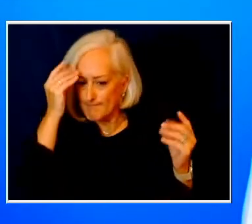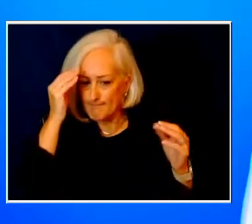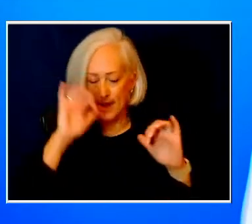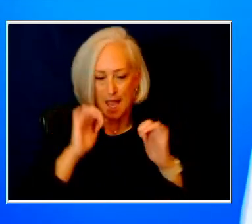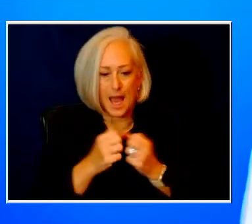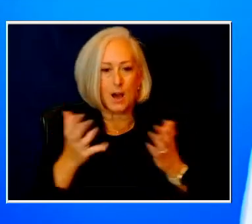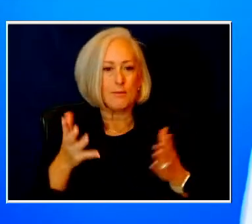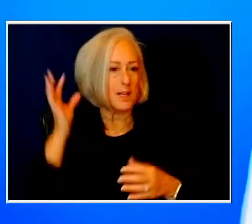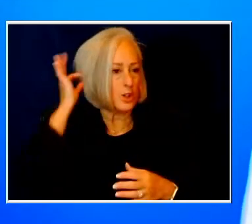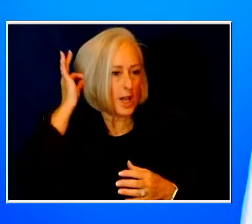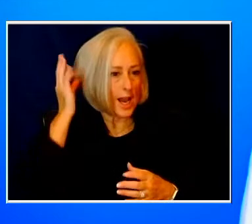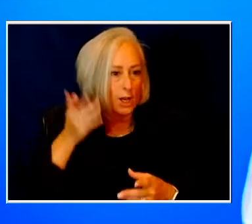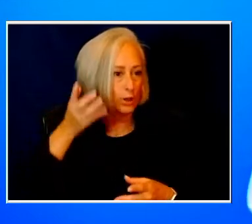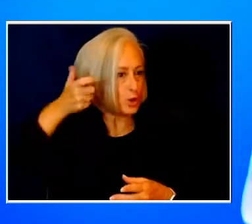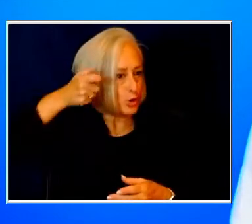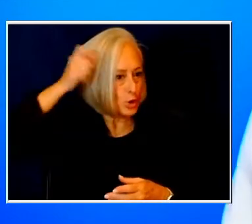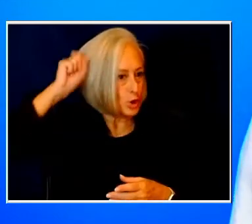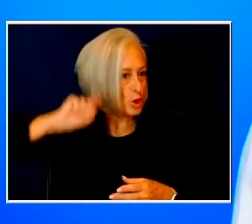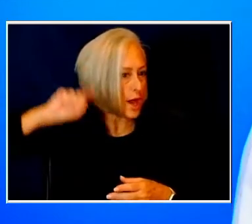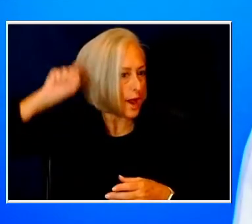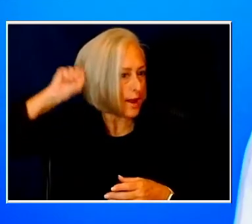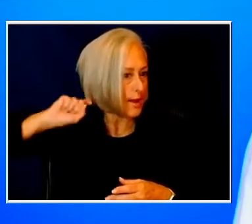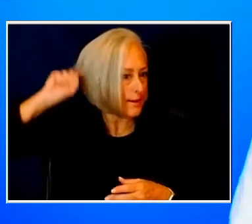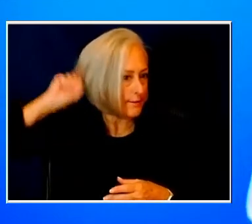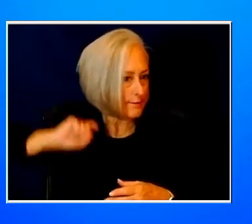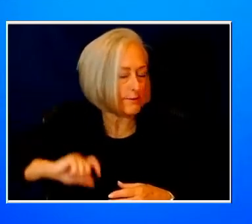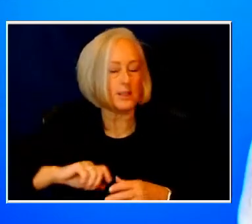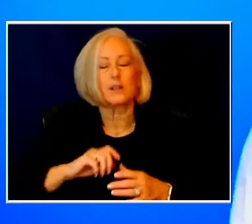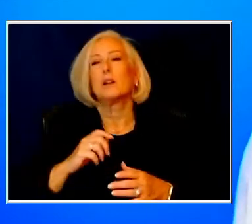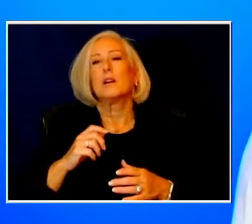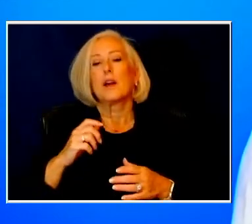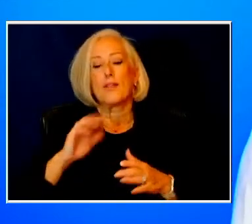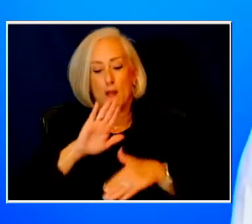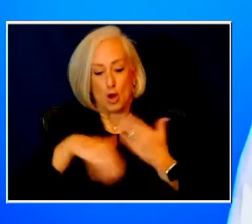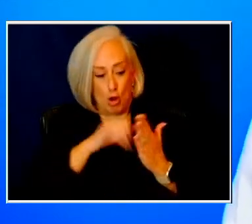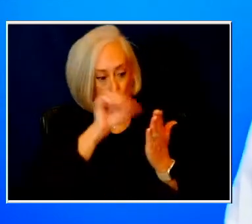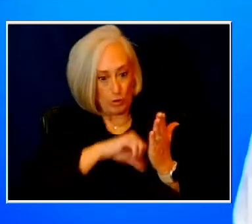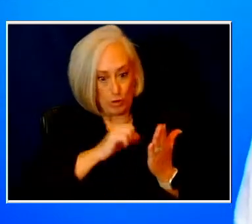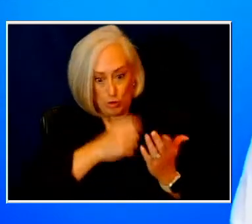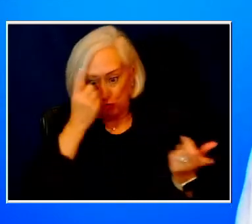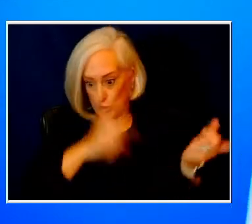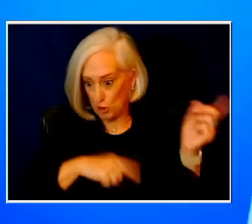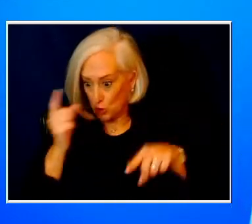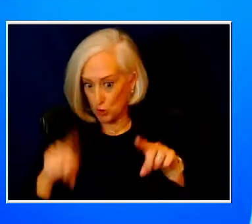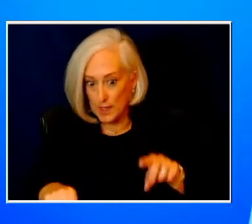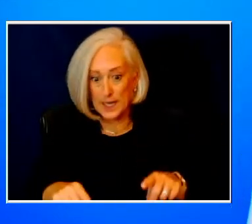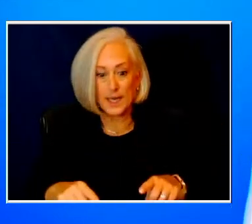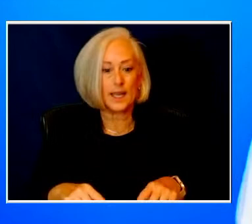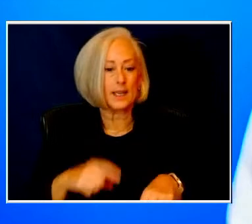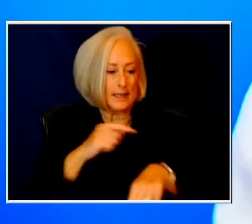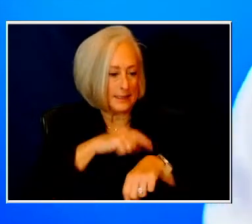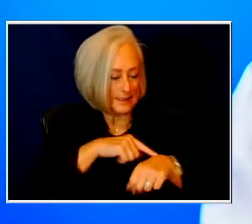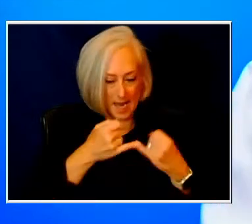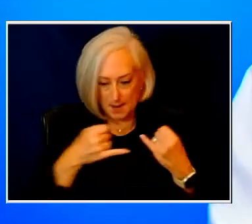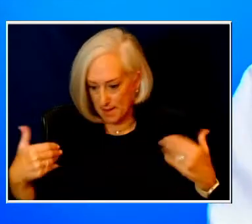not. And then, with all the surgeons in agreement, then we go ahead and make the decision. And then we'll kind of tag team each